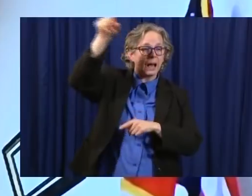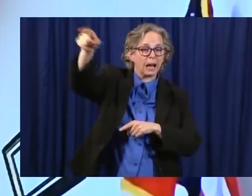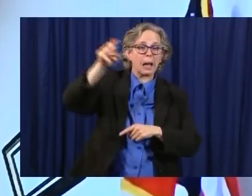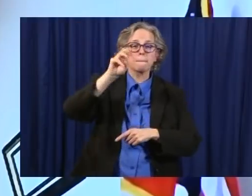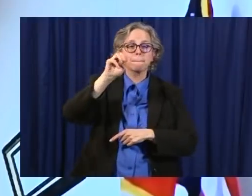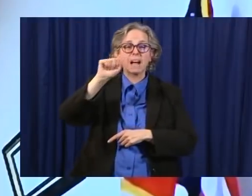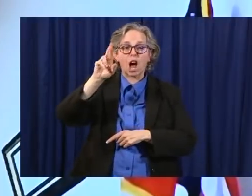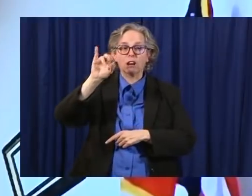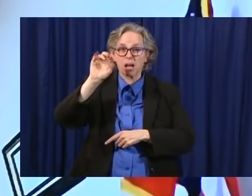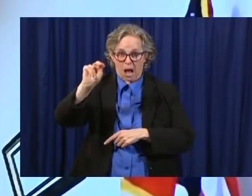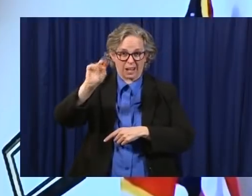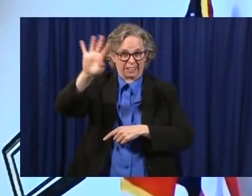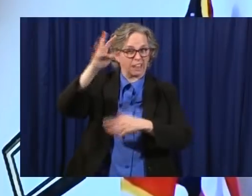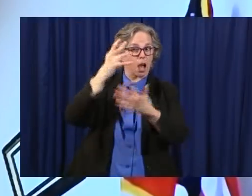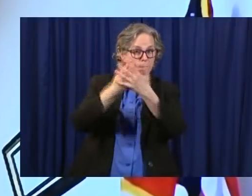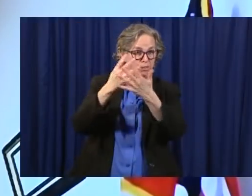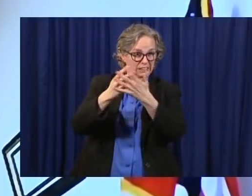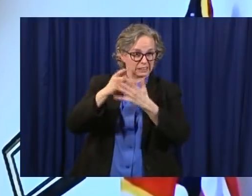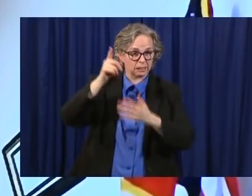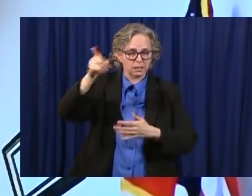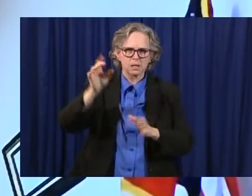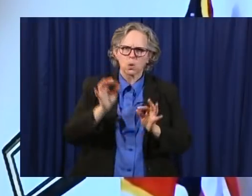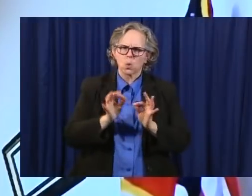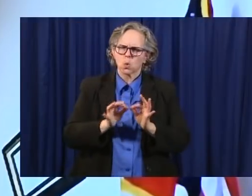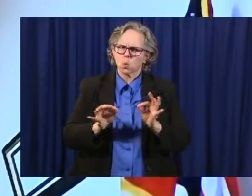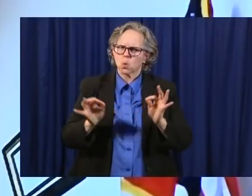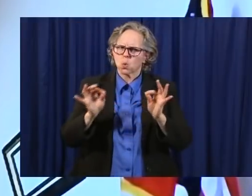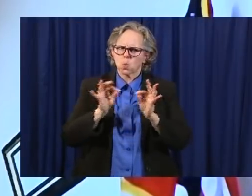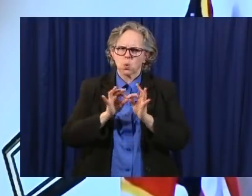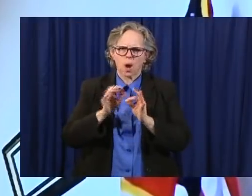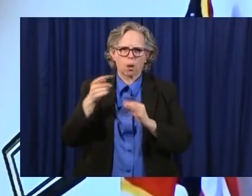critical step, because we learned so much from that.